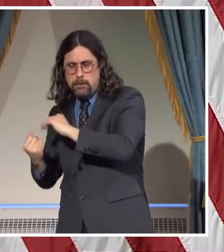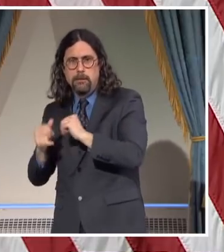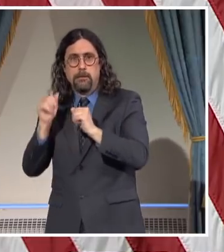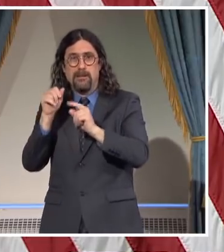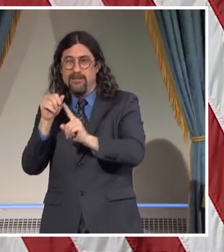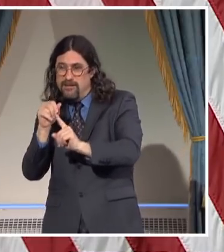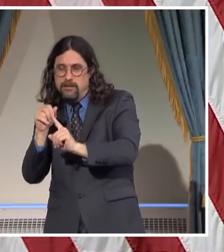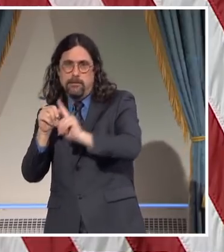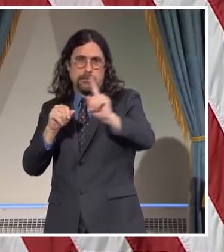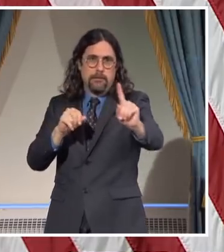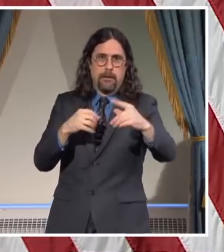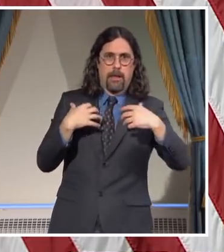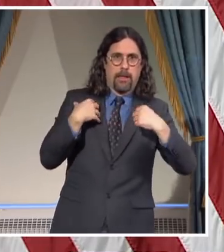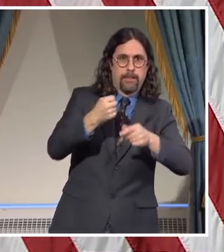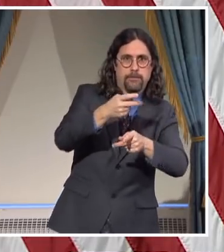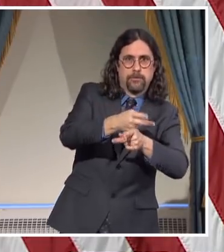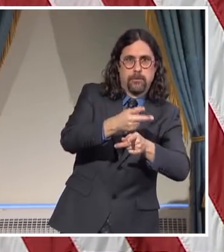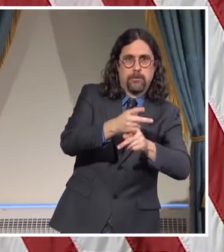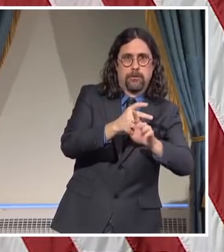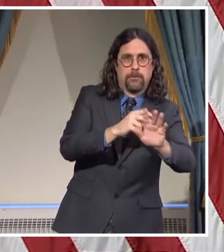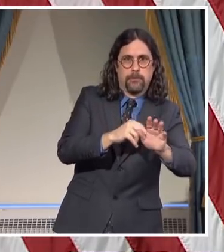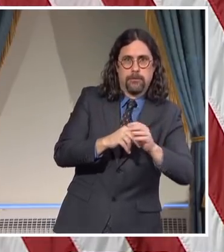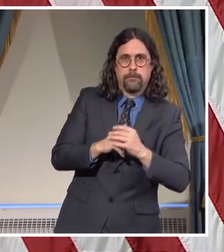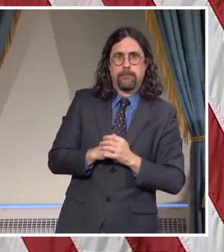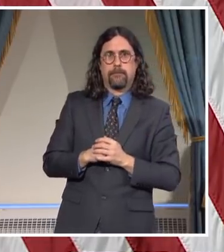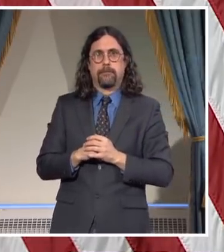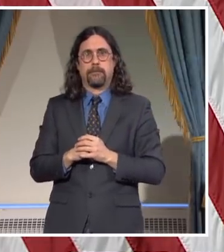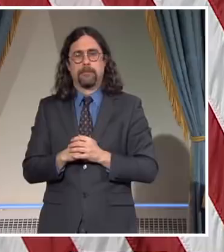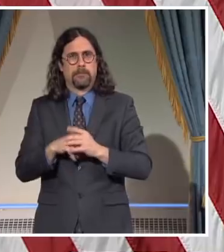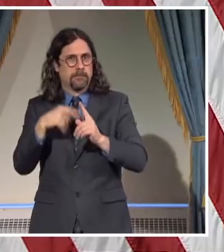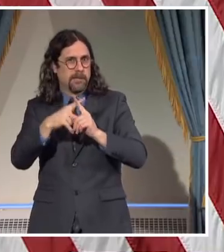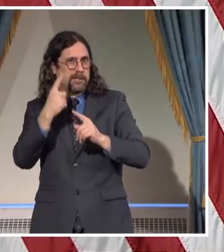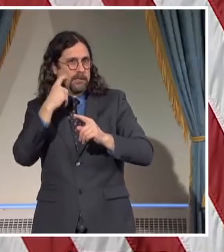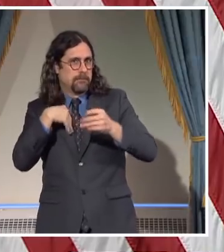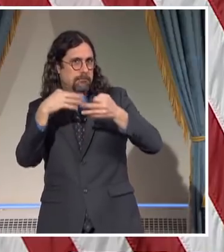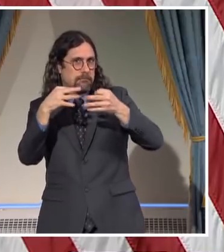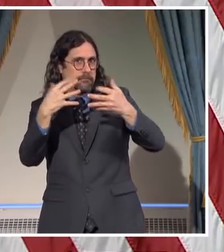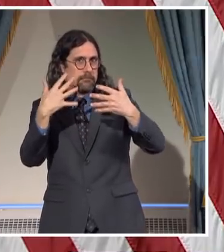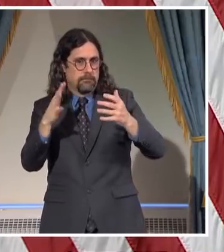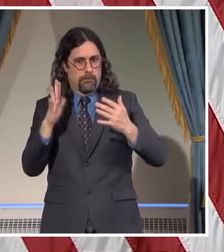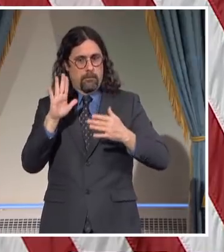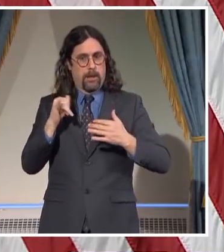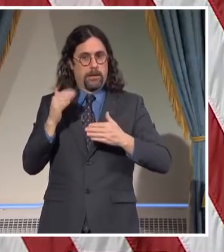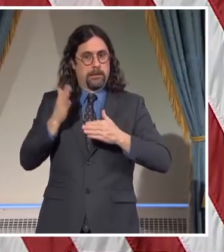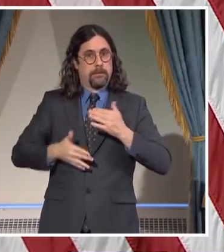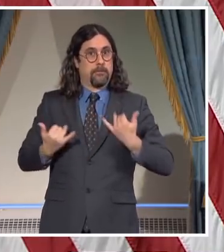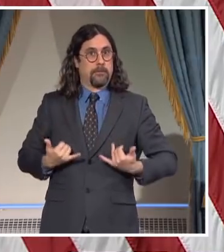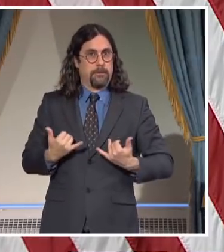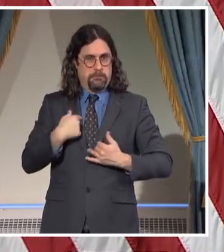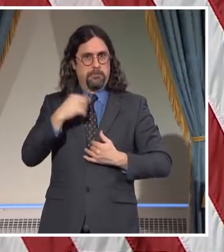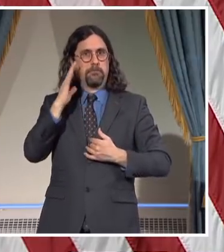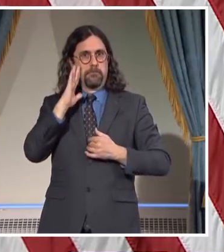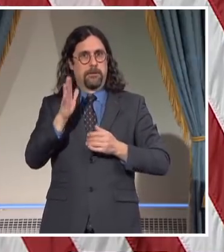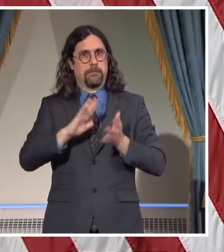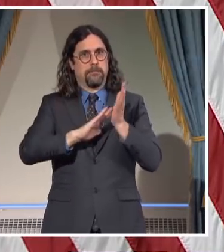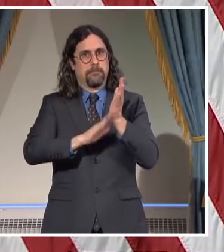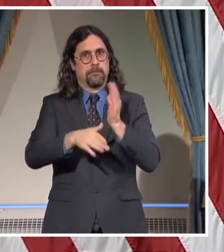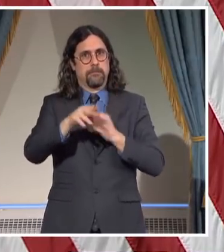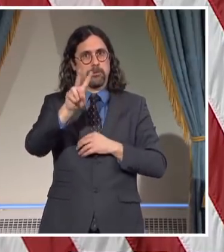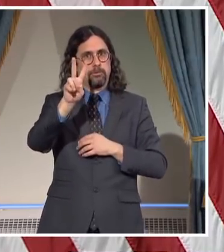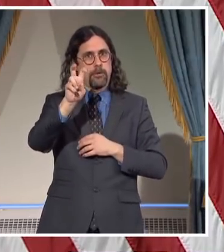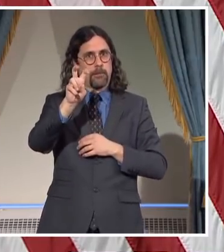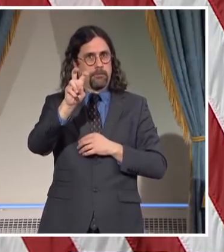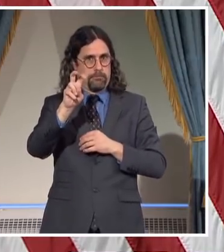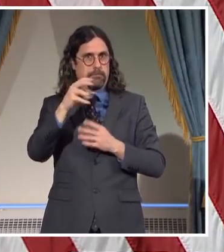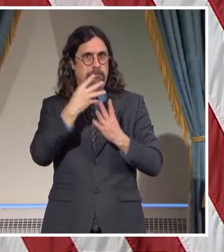of decisions we made directly related to this crisis. That number will keep growing as we go ahead. We're going to determine when that number stops, but it